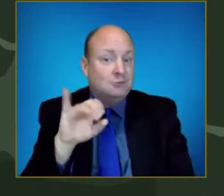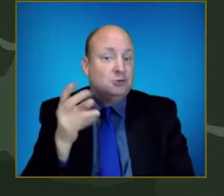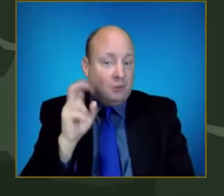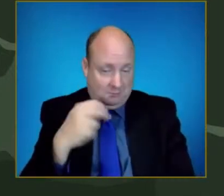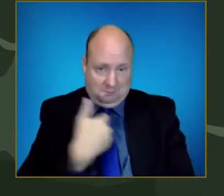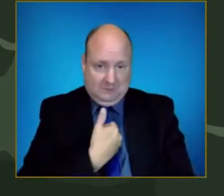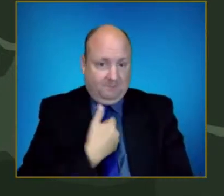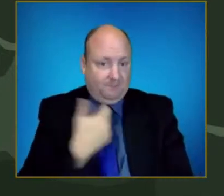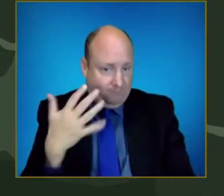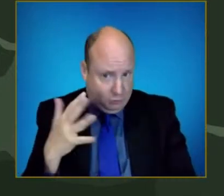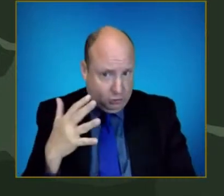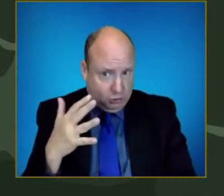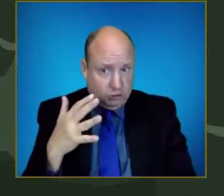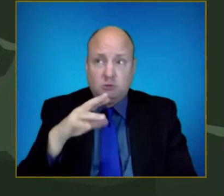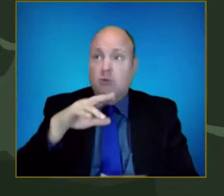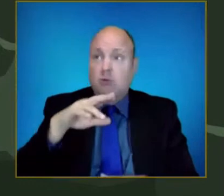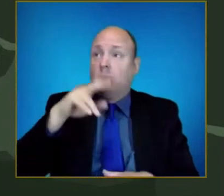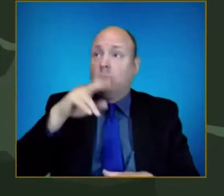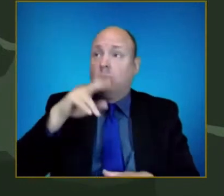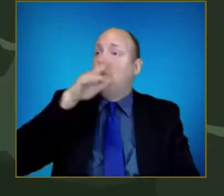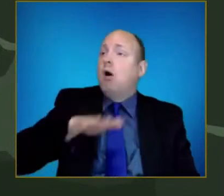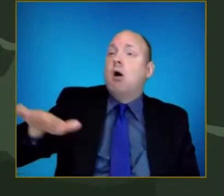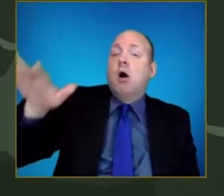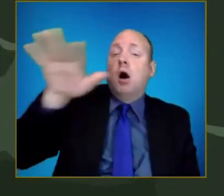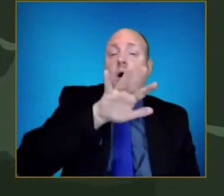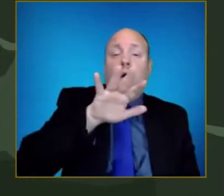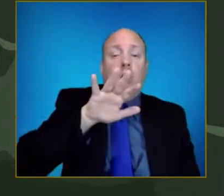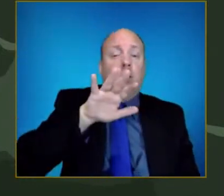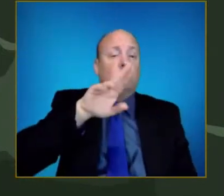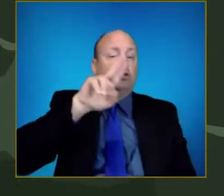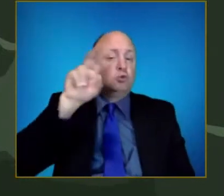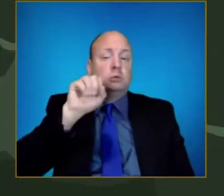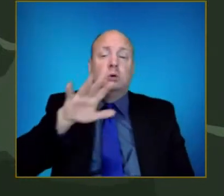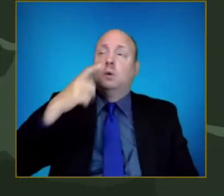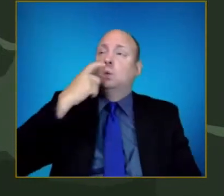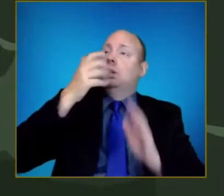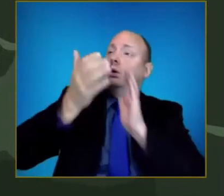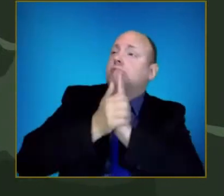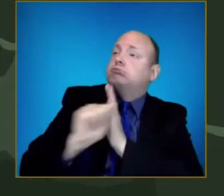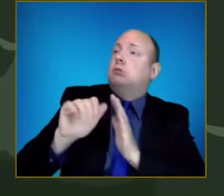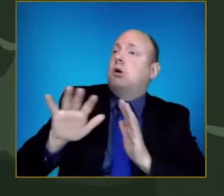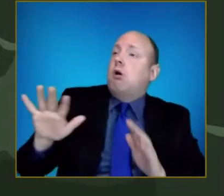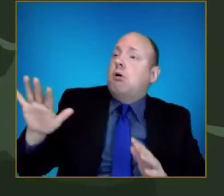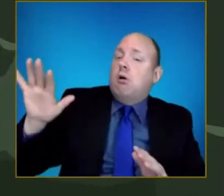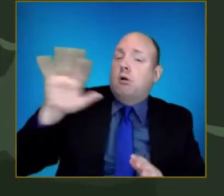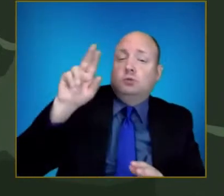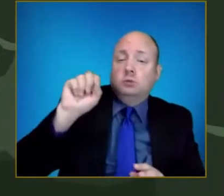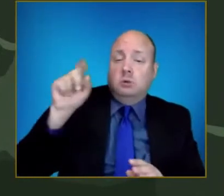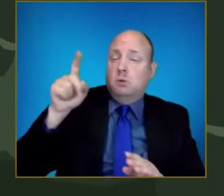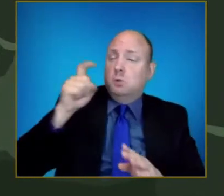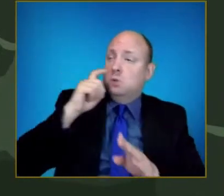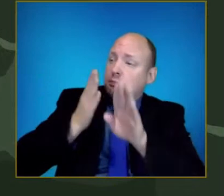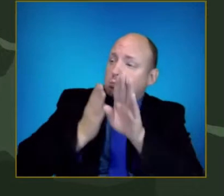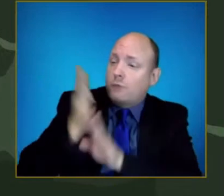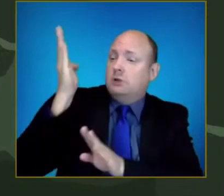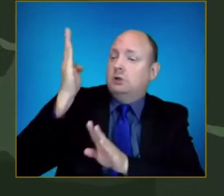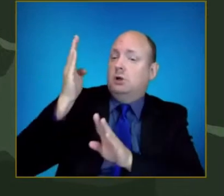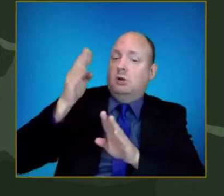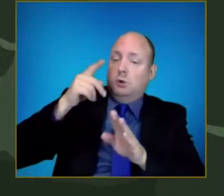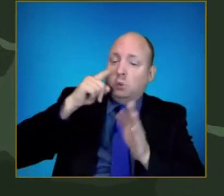level, medical experts and healthcare professionals doing the research needed to determine